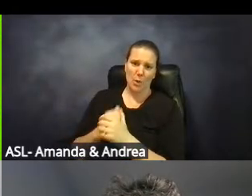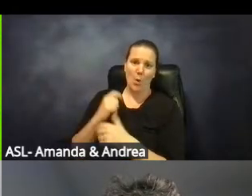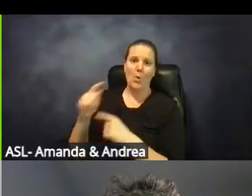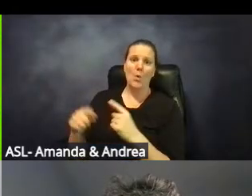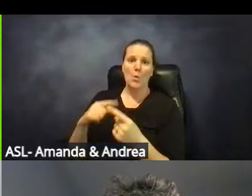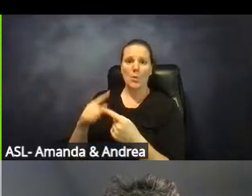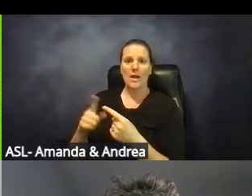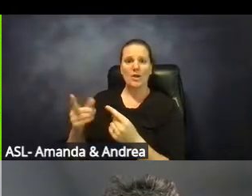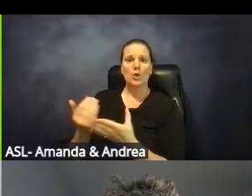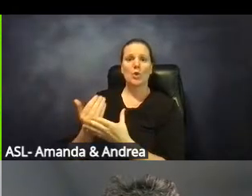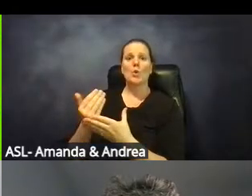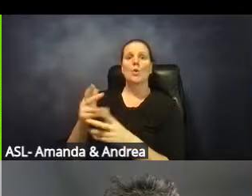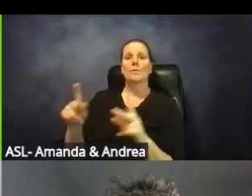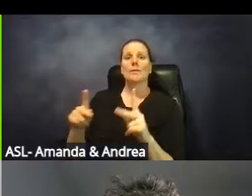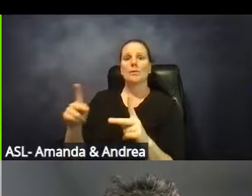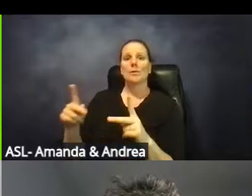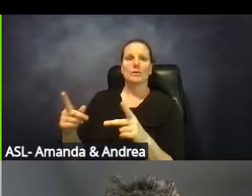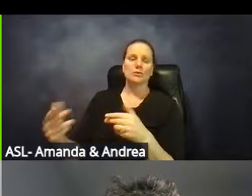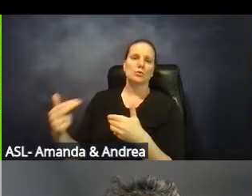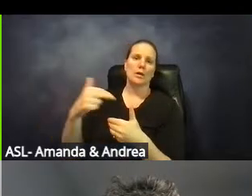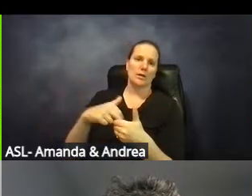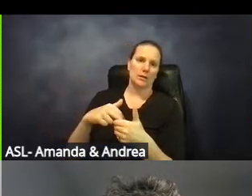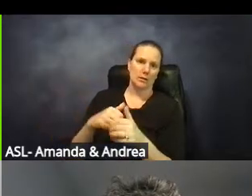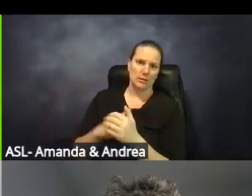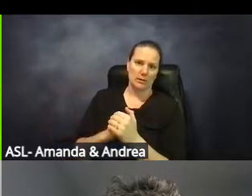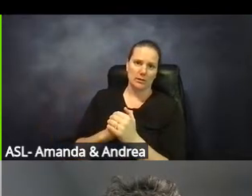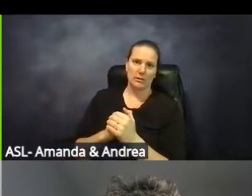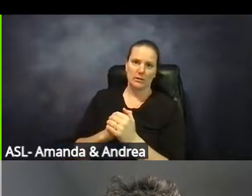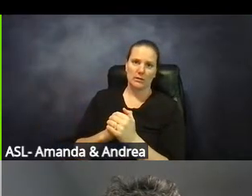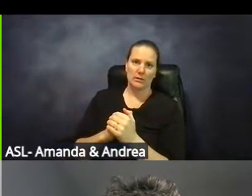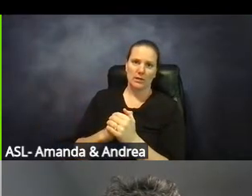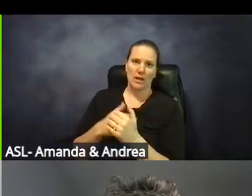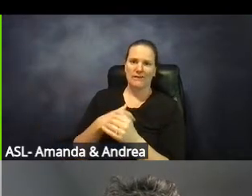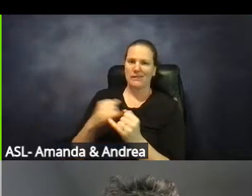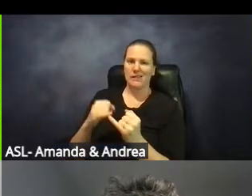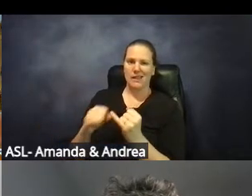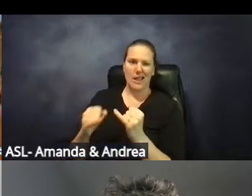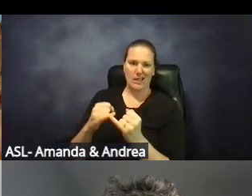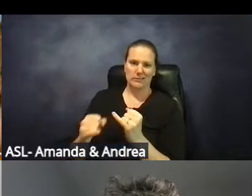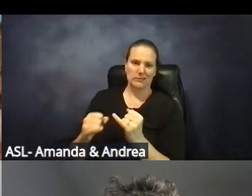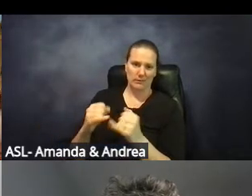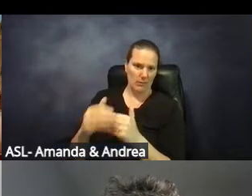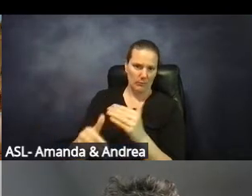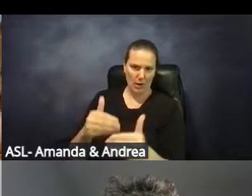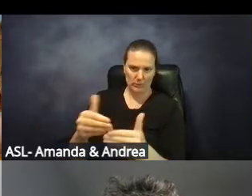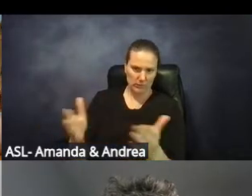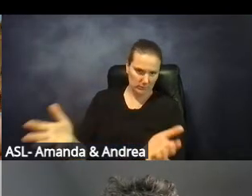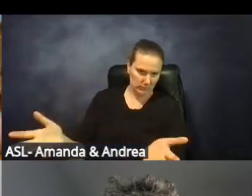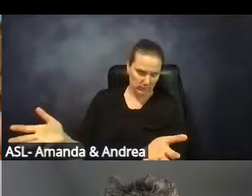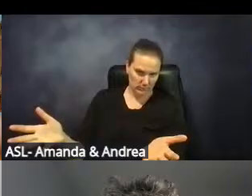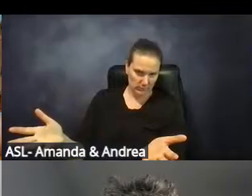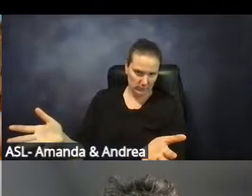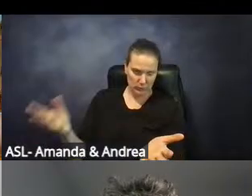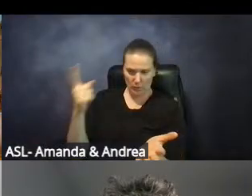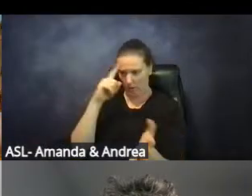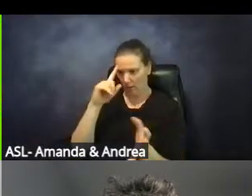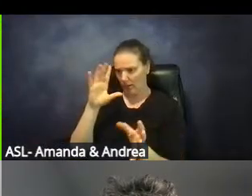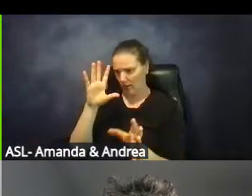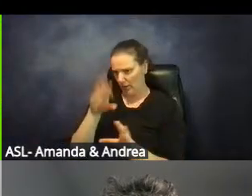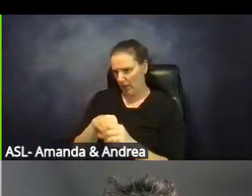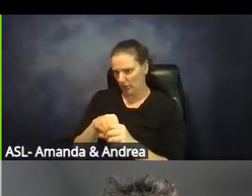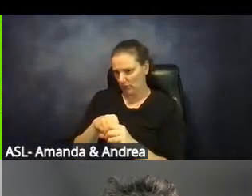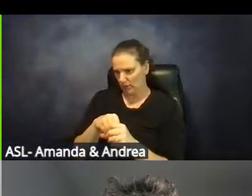the new people came on, they kind of came on at the tag end of the process. Right. So I think that their engagement